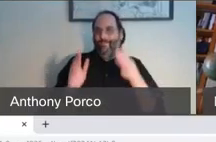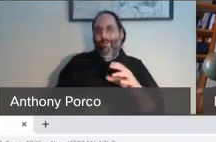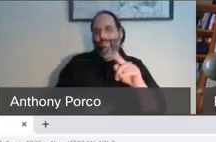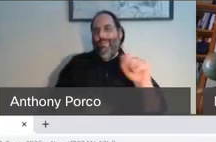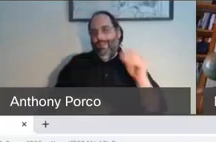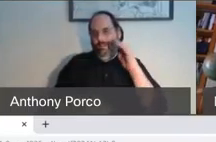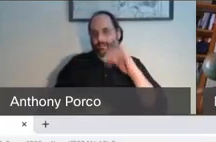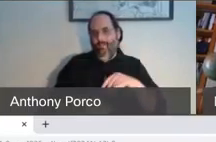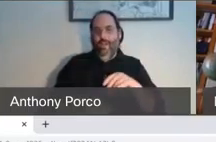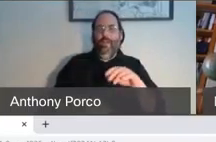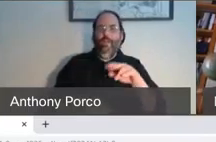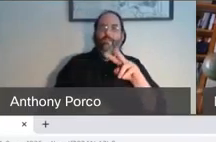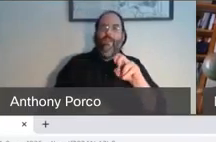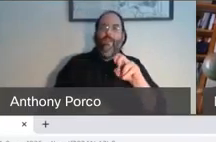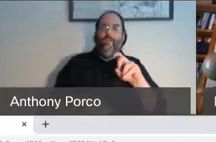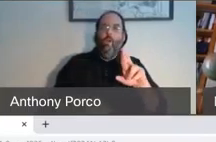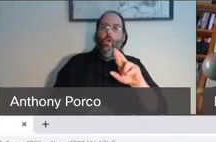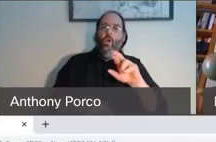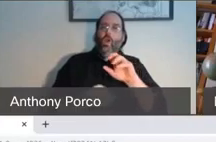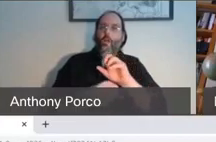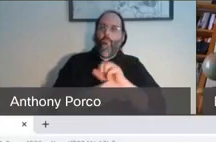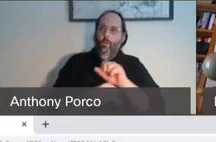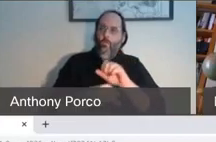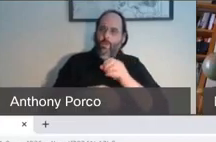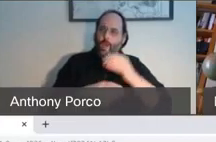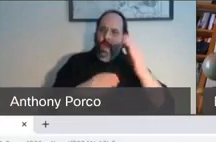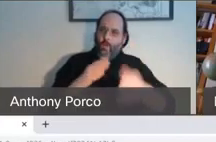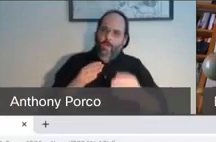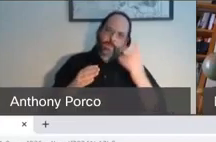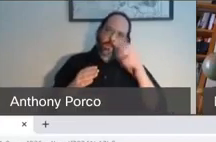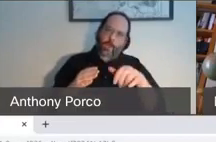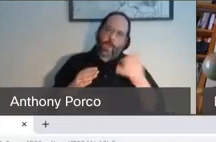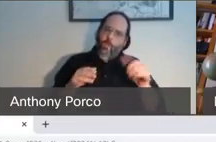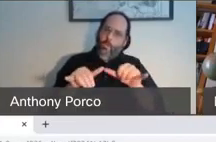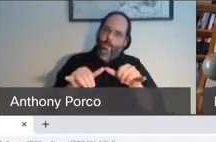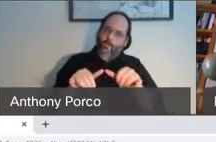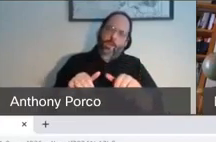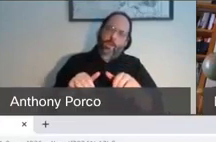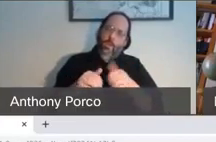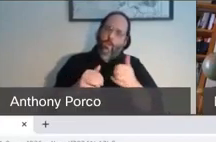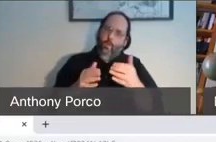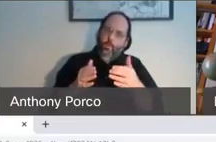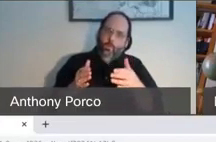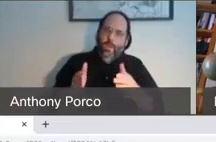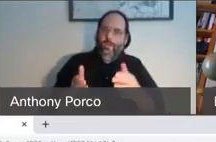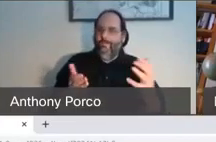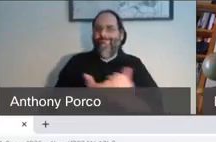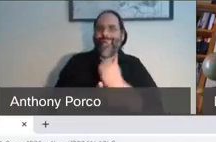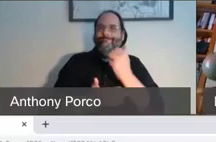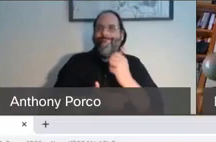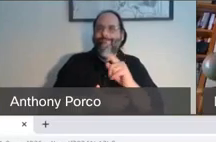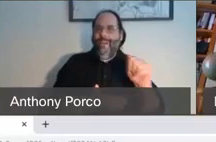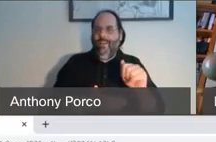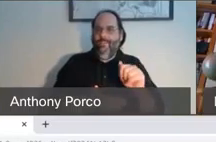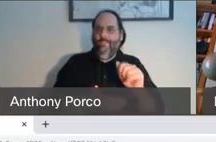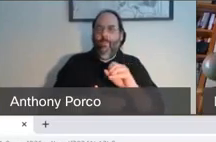employment outcomes, just then thinking of, you know, another performance metric or other ways that we can use our data to really go to that data information